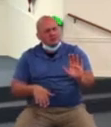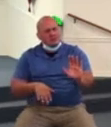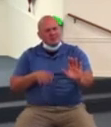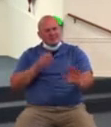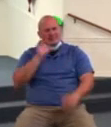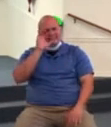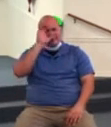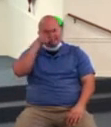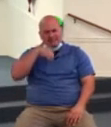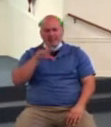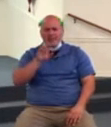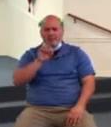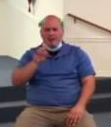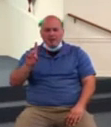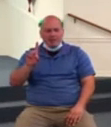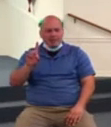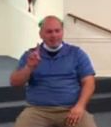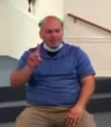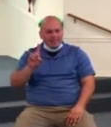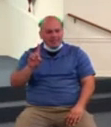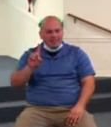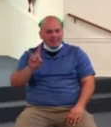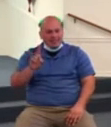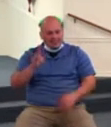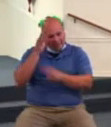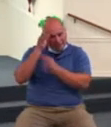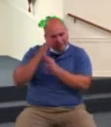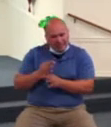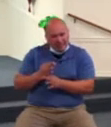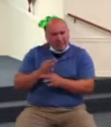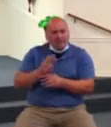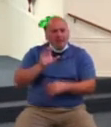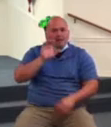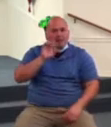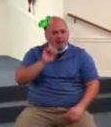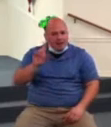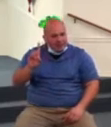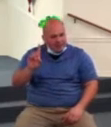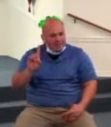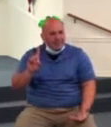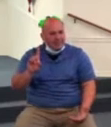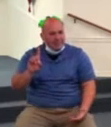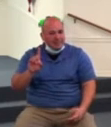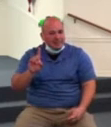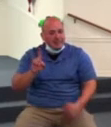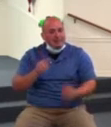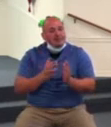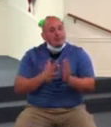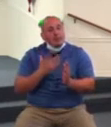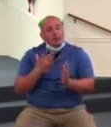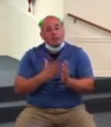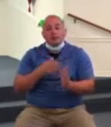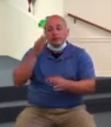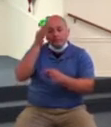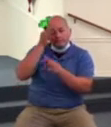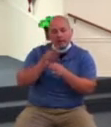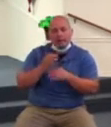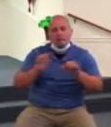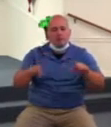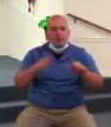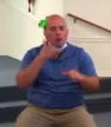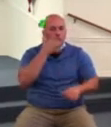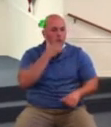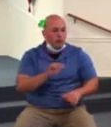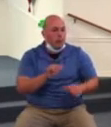faith. Sometimes faith can look like parents bringing their little ones to